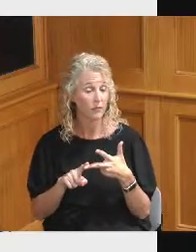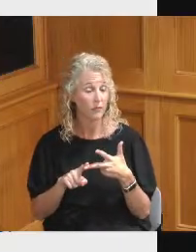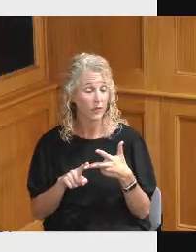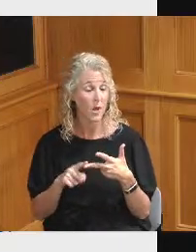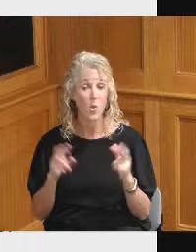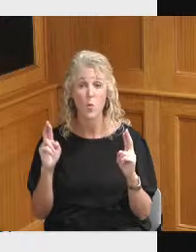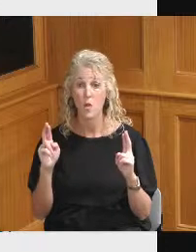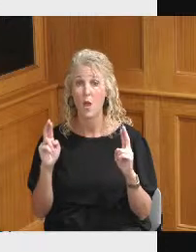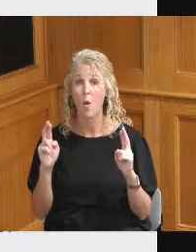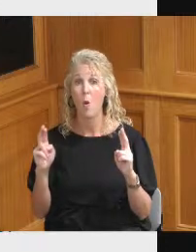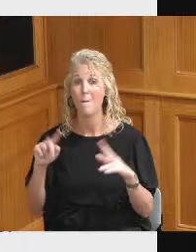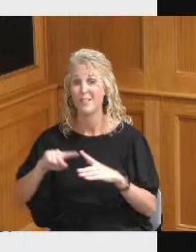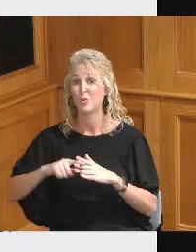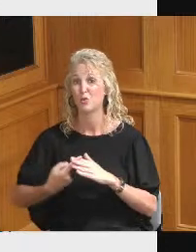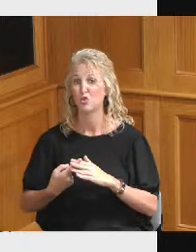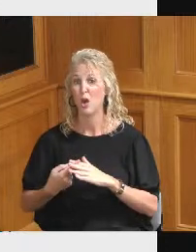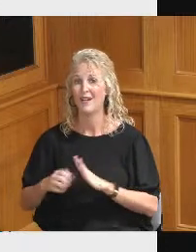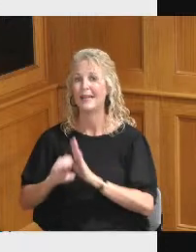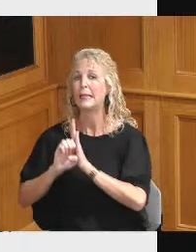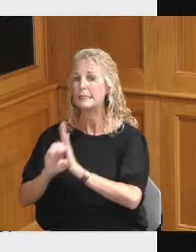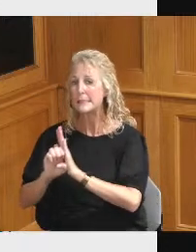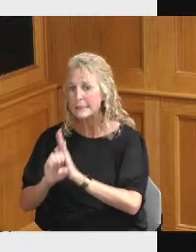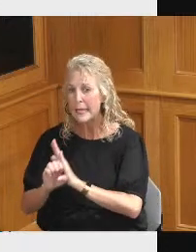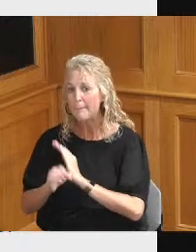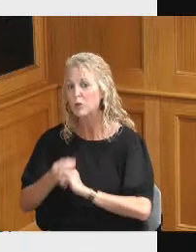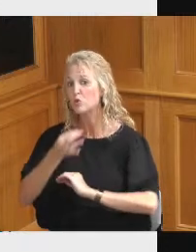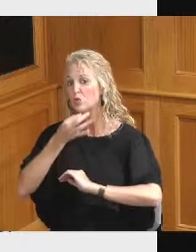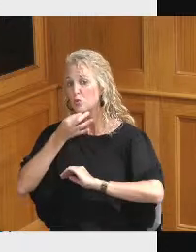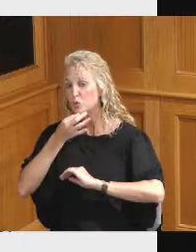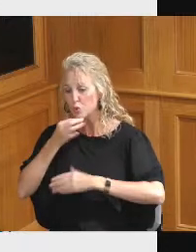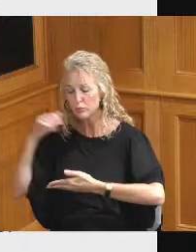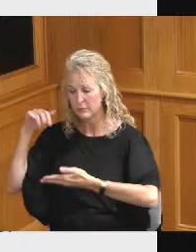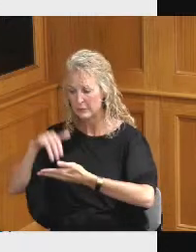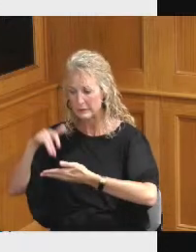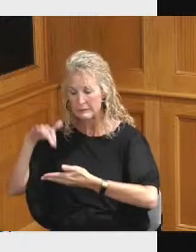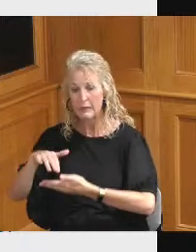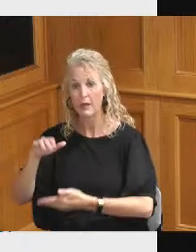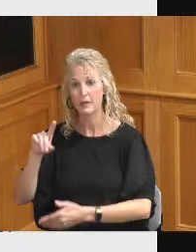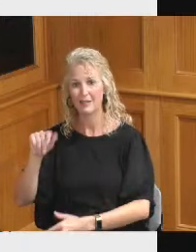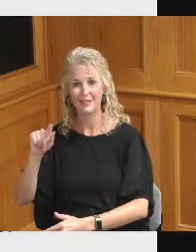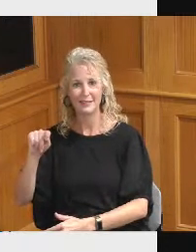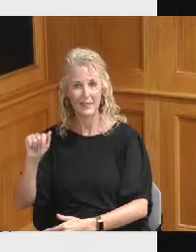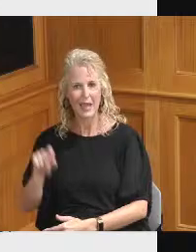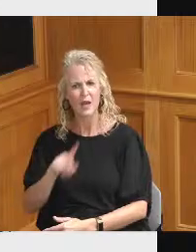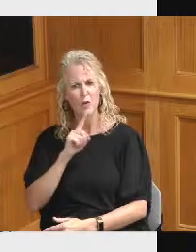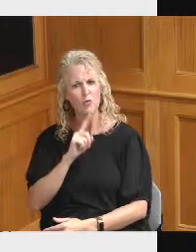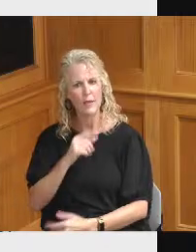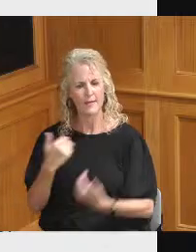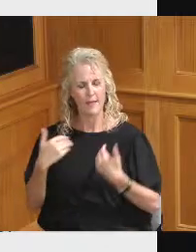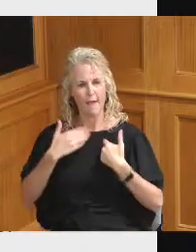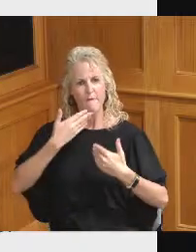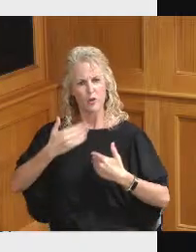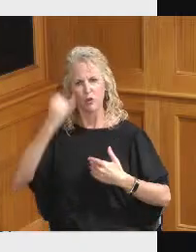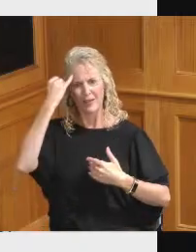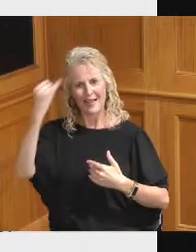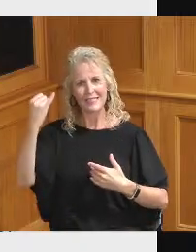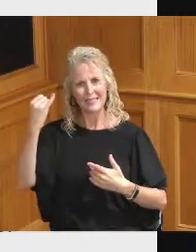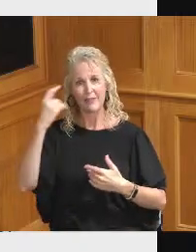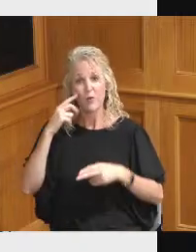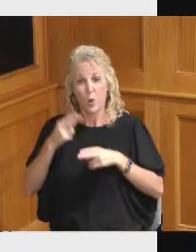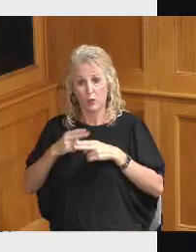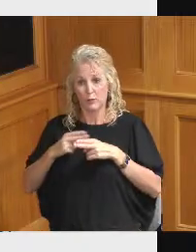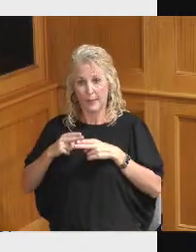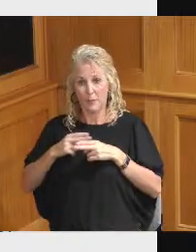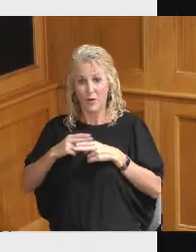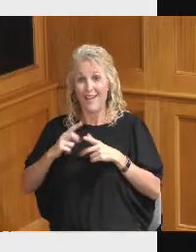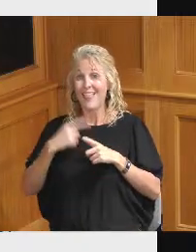hope to sort of roll out these pilots and be able to pick up some opportunities to really be effective in the relatively short term, and then to be able